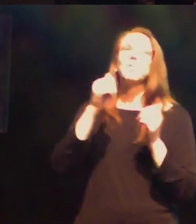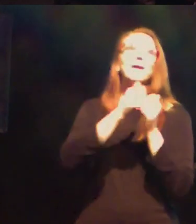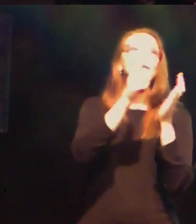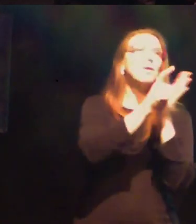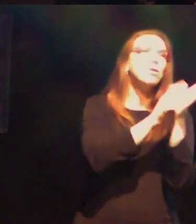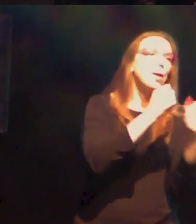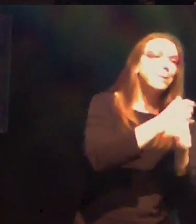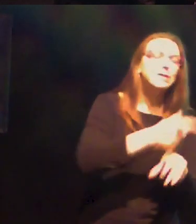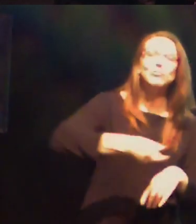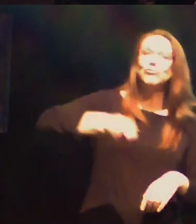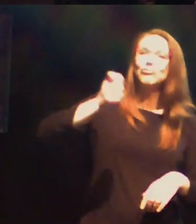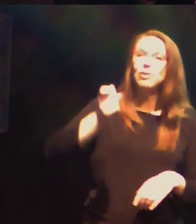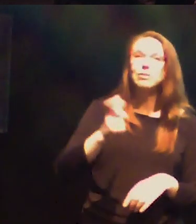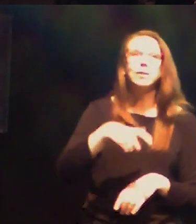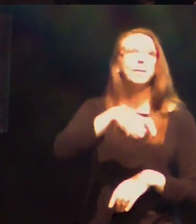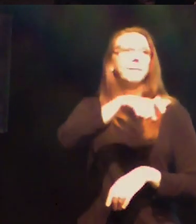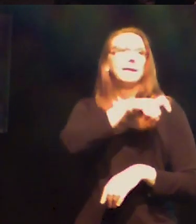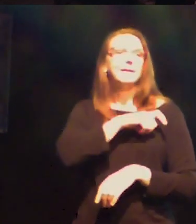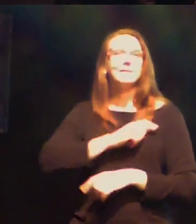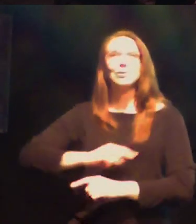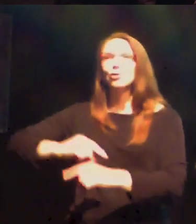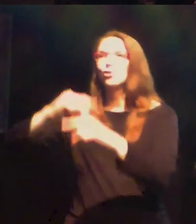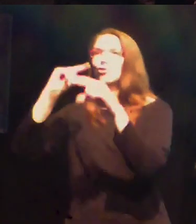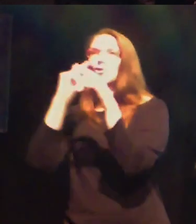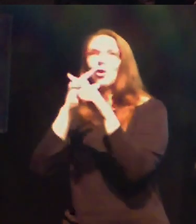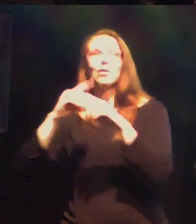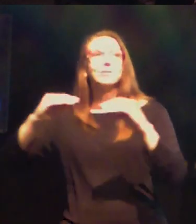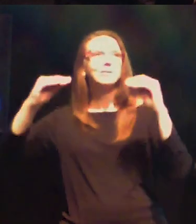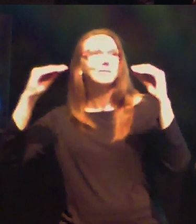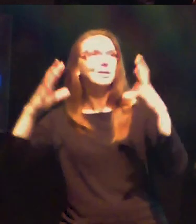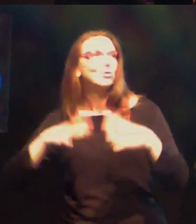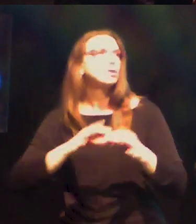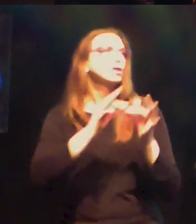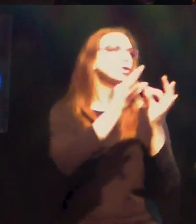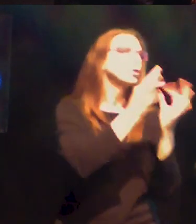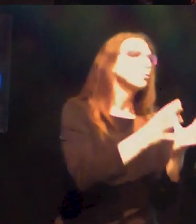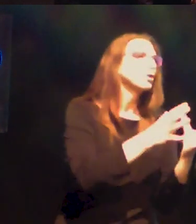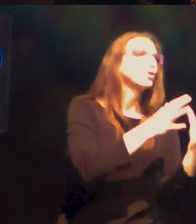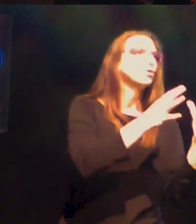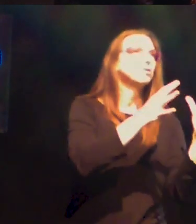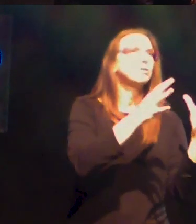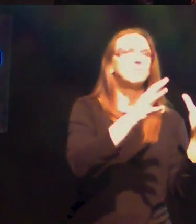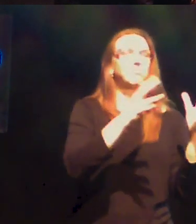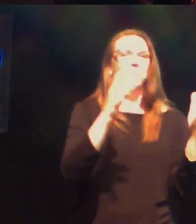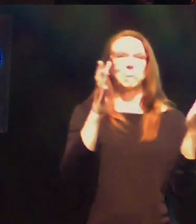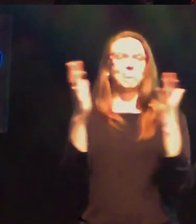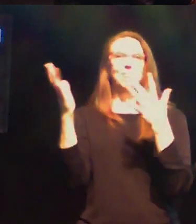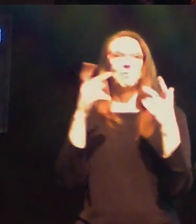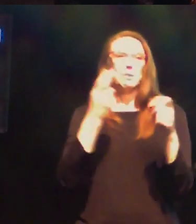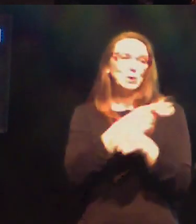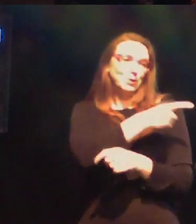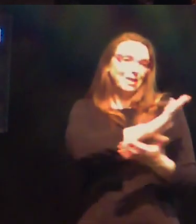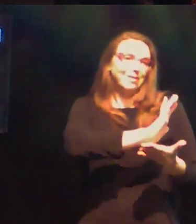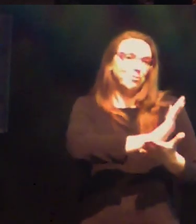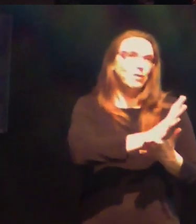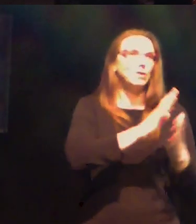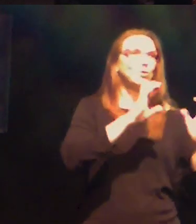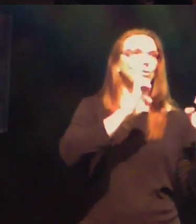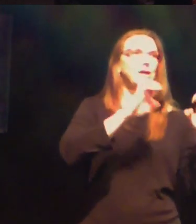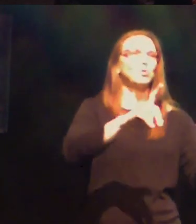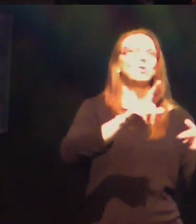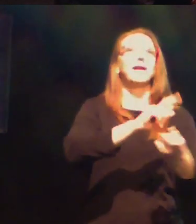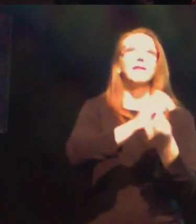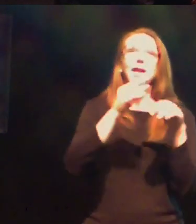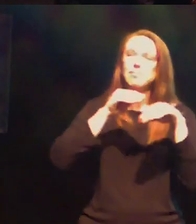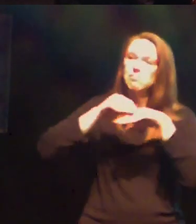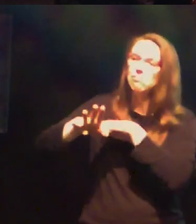and judges and police and guards and educators and interpreters, and you know, we're going to use this film to change the